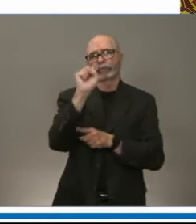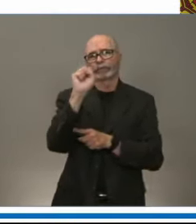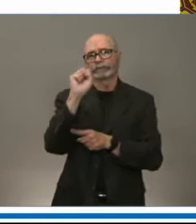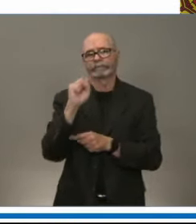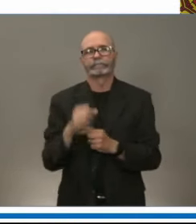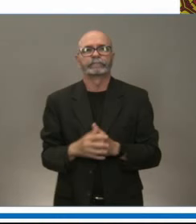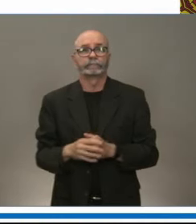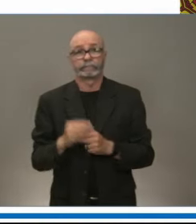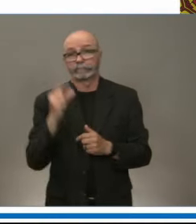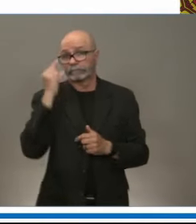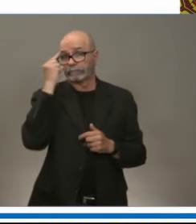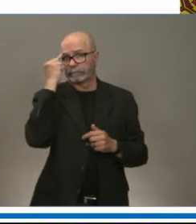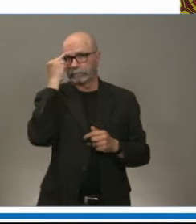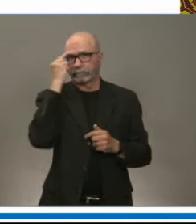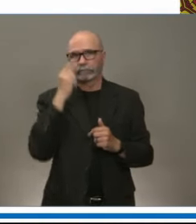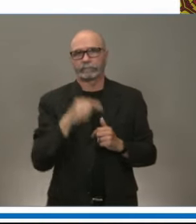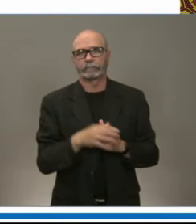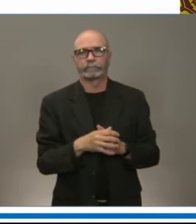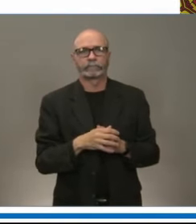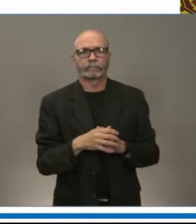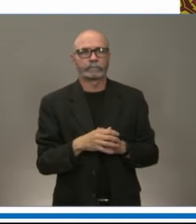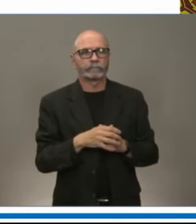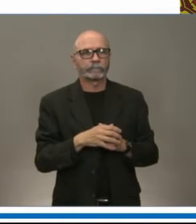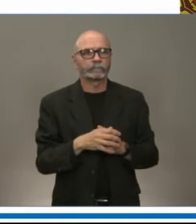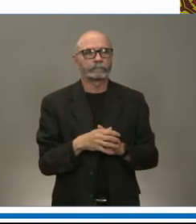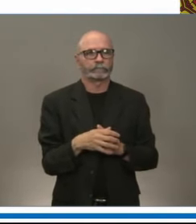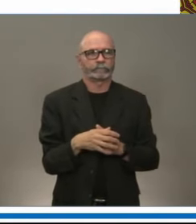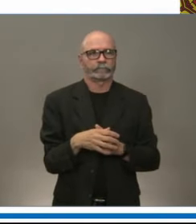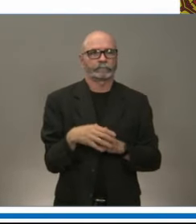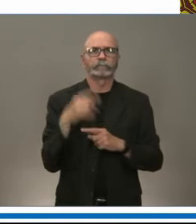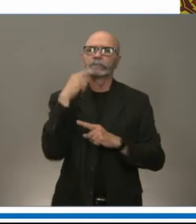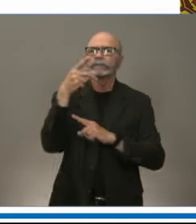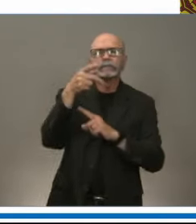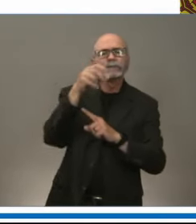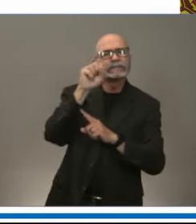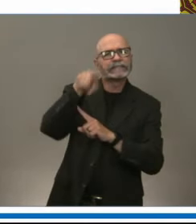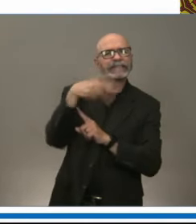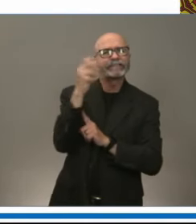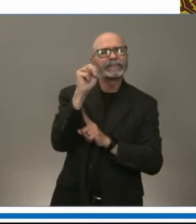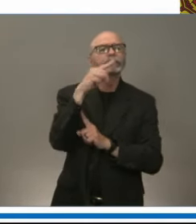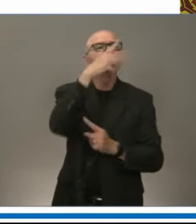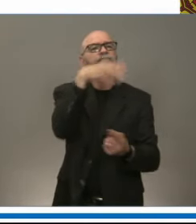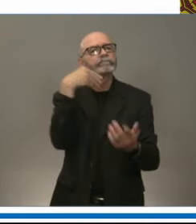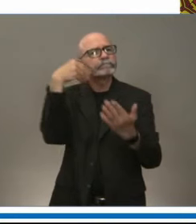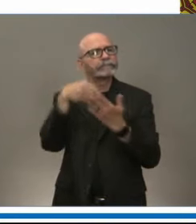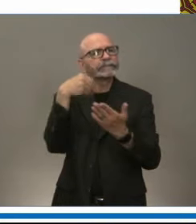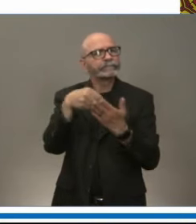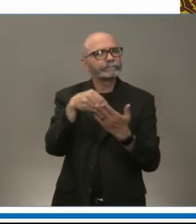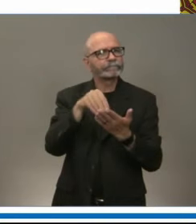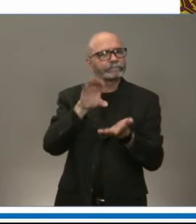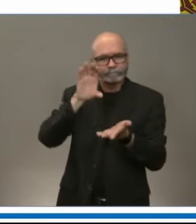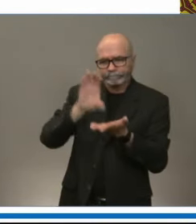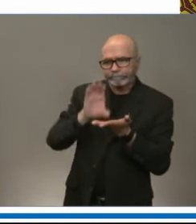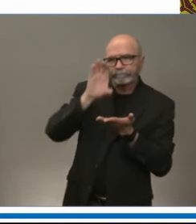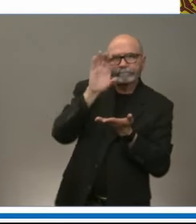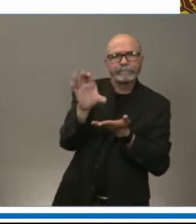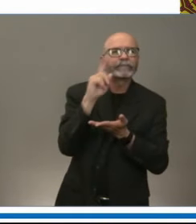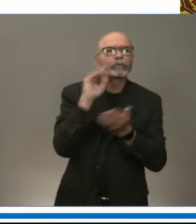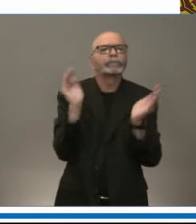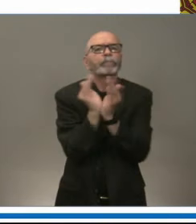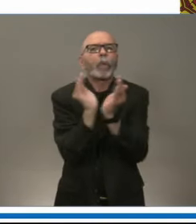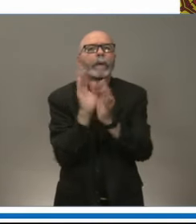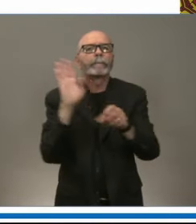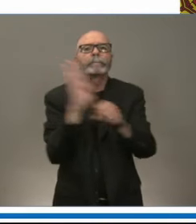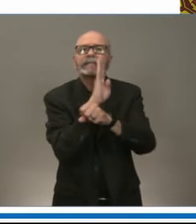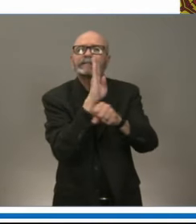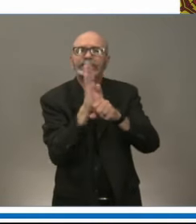Hi there. Yesterday, Premier, you announced funding for small businesses and the Workers Emergency Bridge Fund. I understand that applications will be